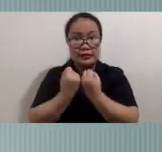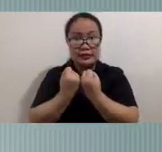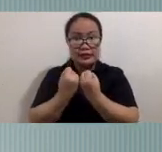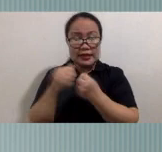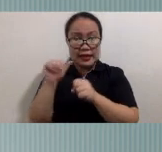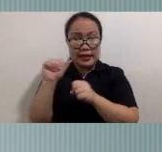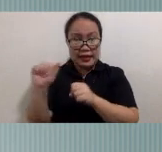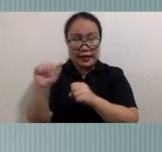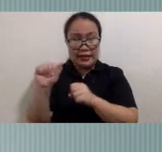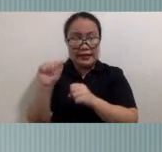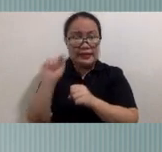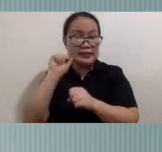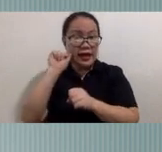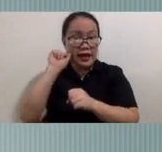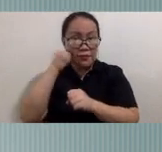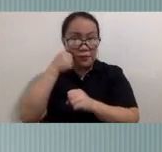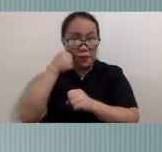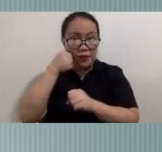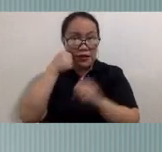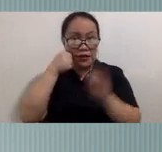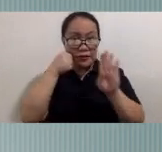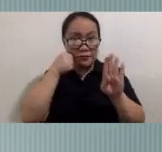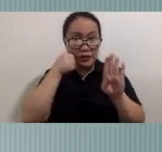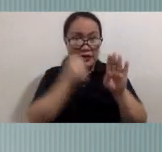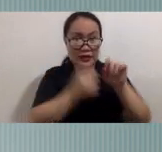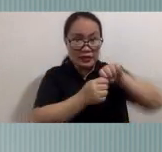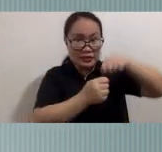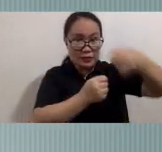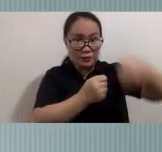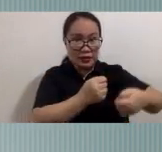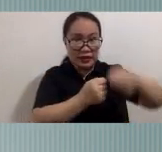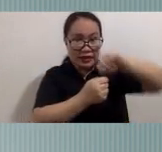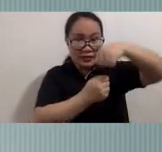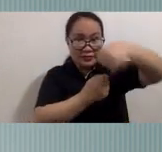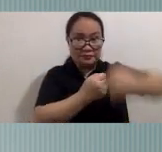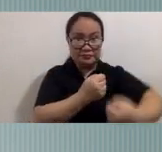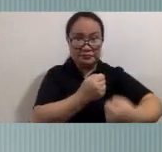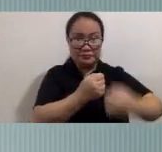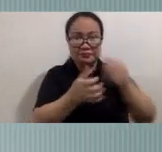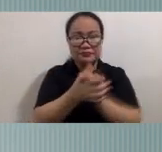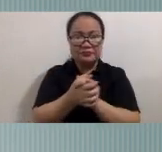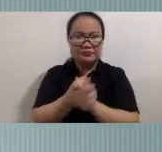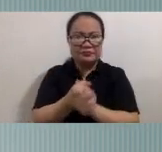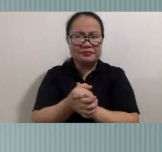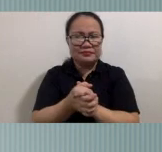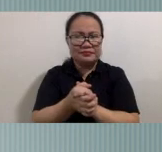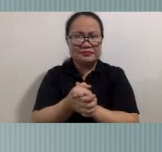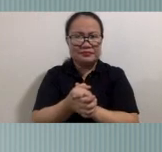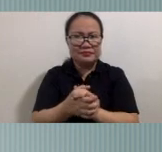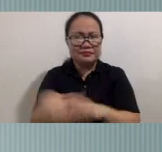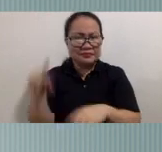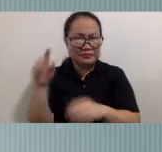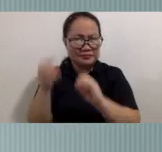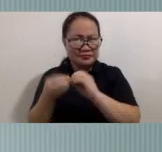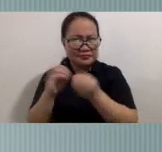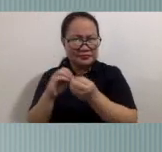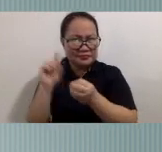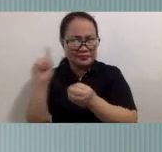us represent apple as A and then banana for B. So how are we going